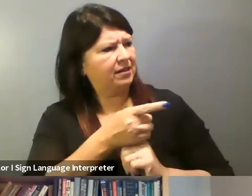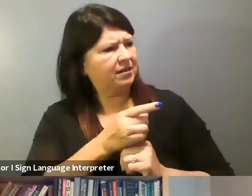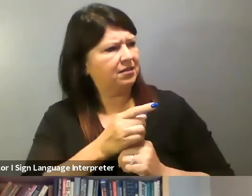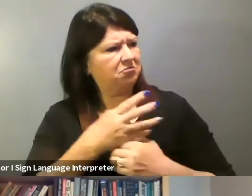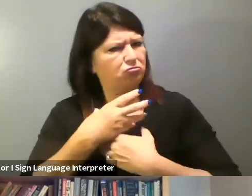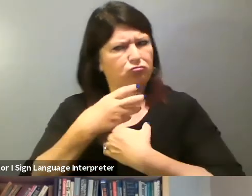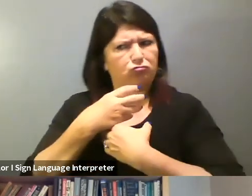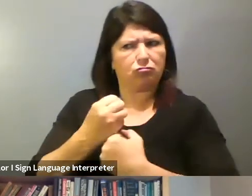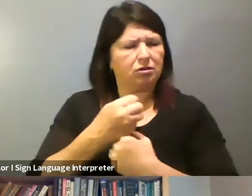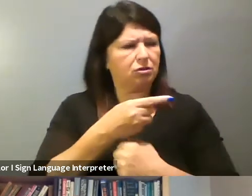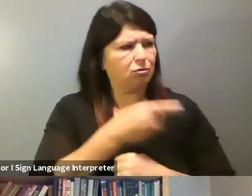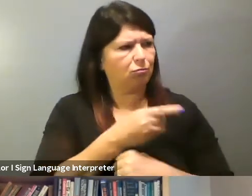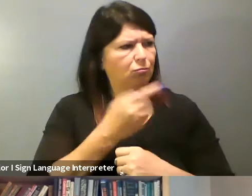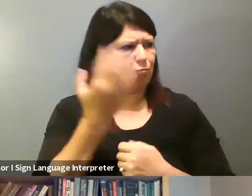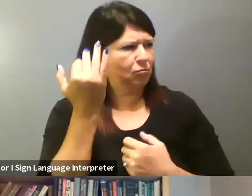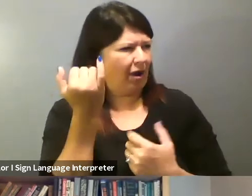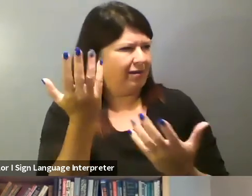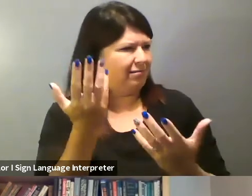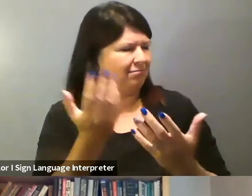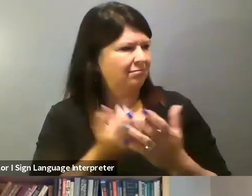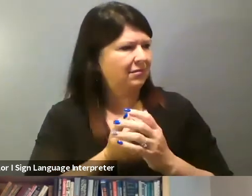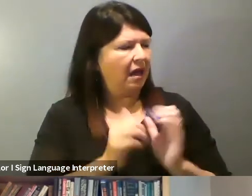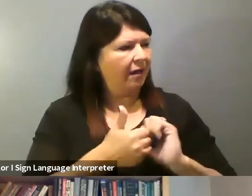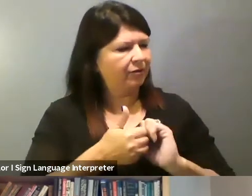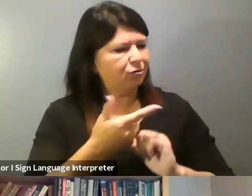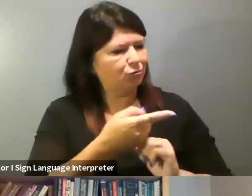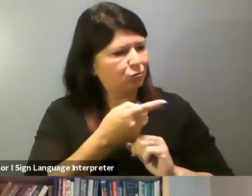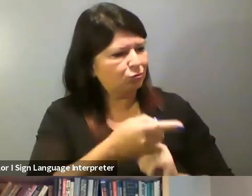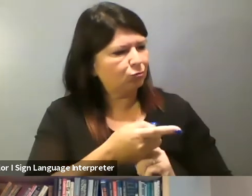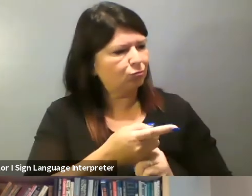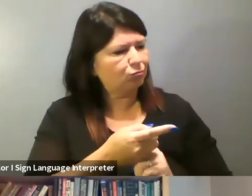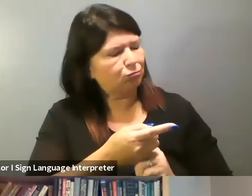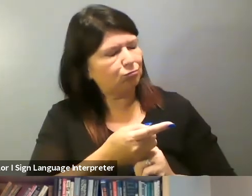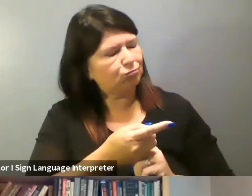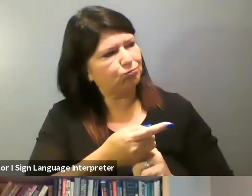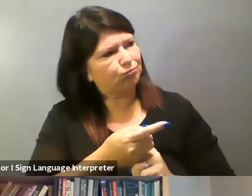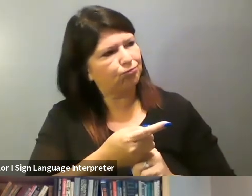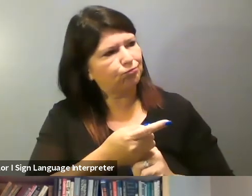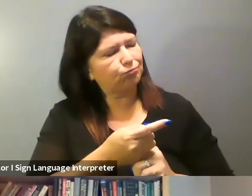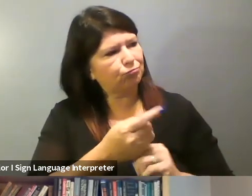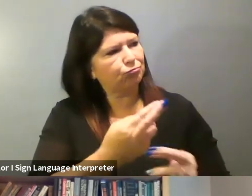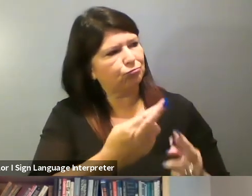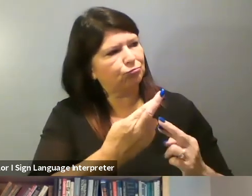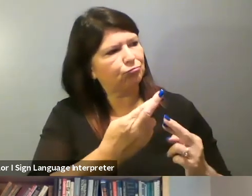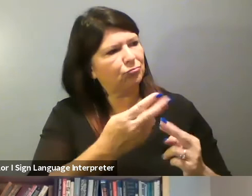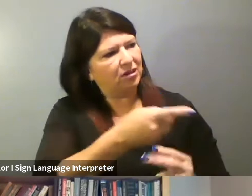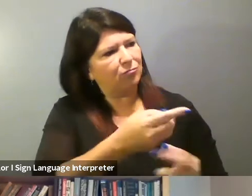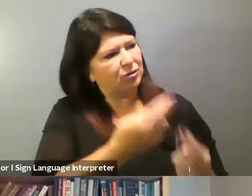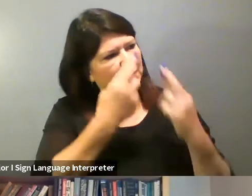don't know him. How did you gain his trust and just happen to get access to visit